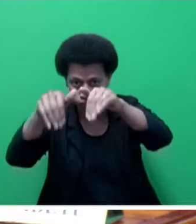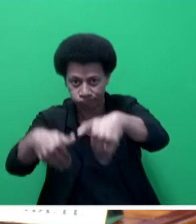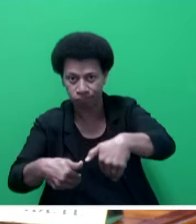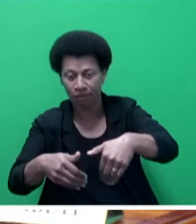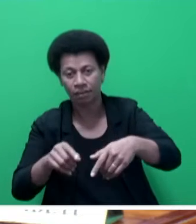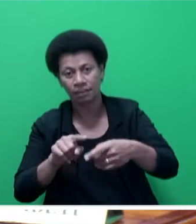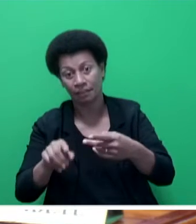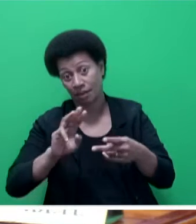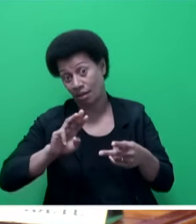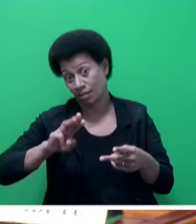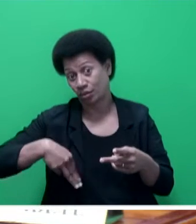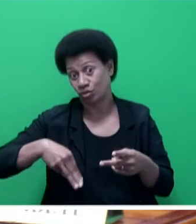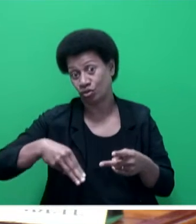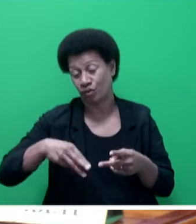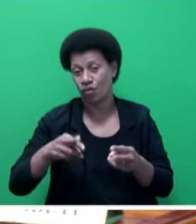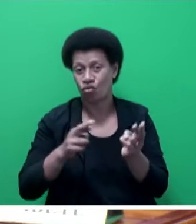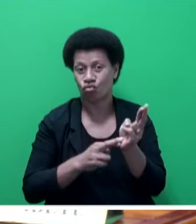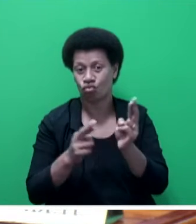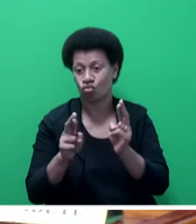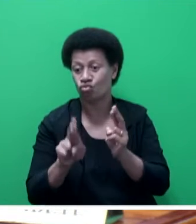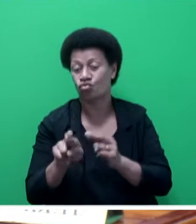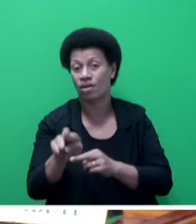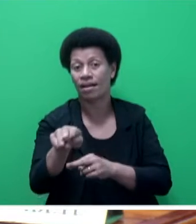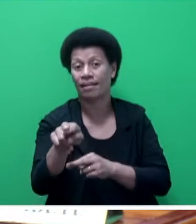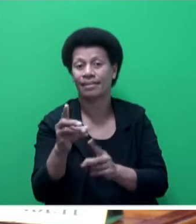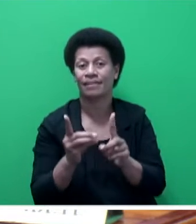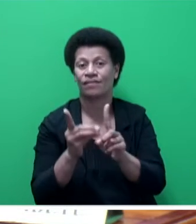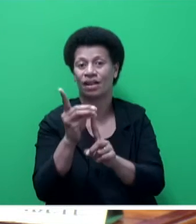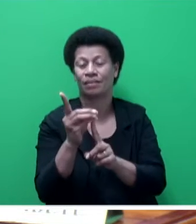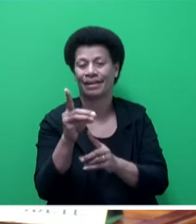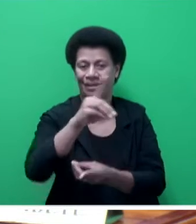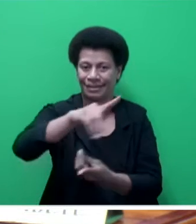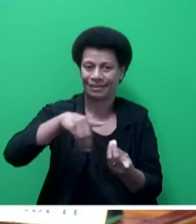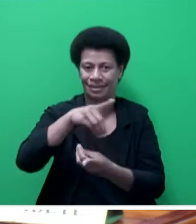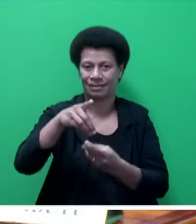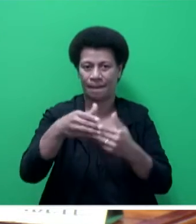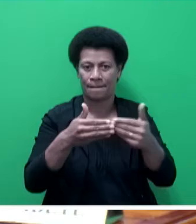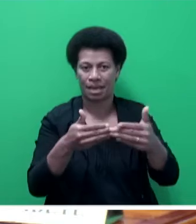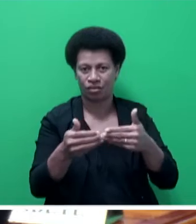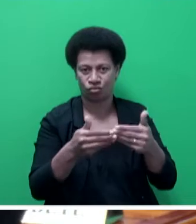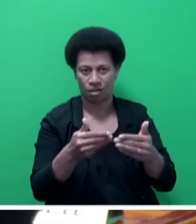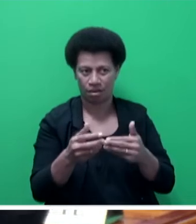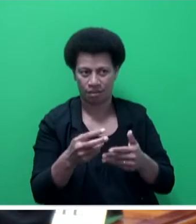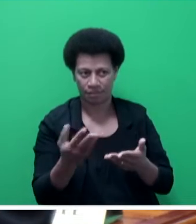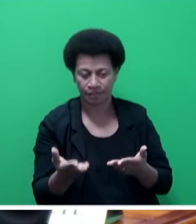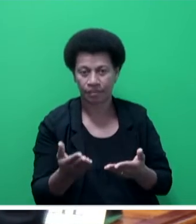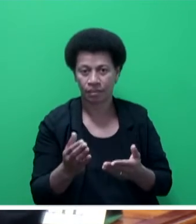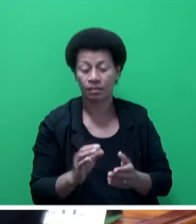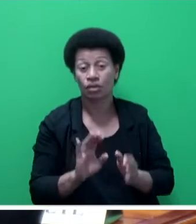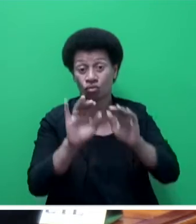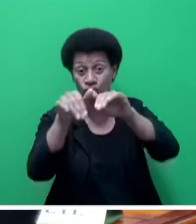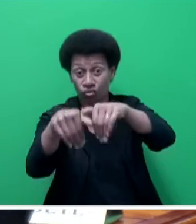Ministry of Rural Development and Disaster Management. Basically, tsunamis will be triggered